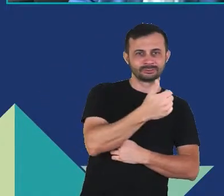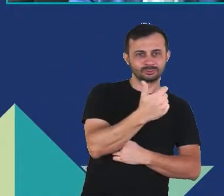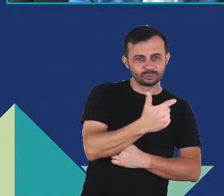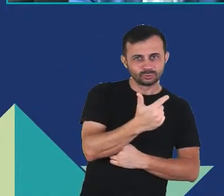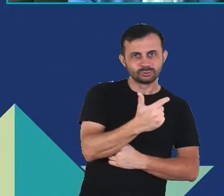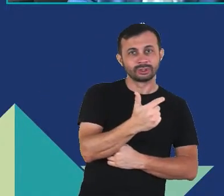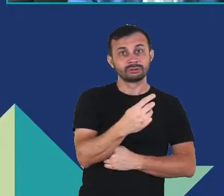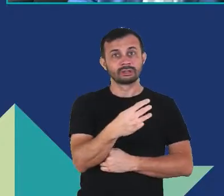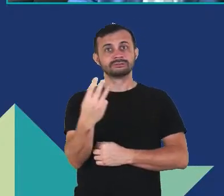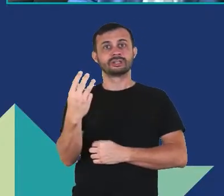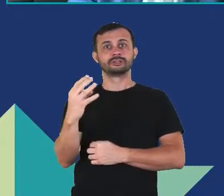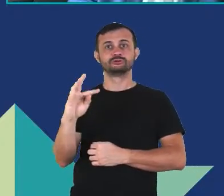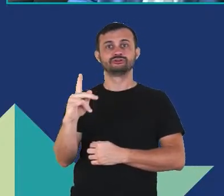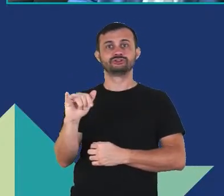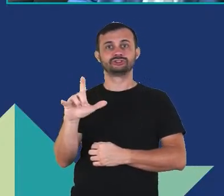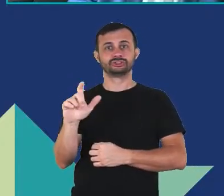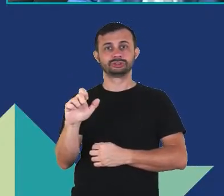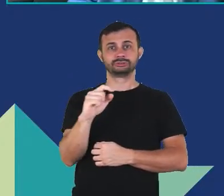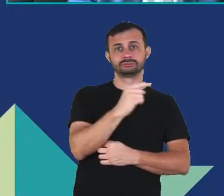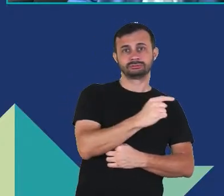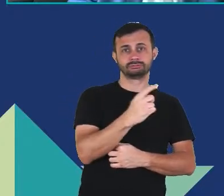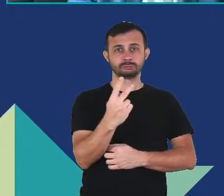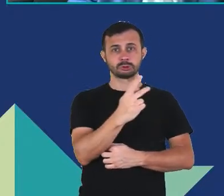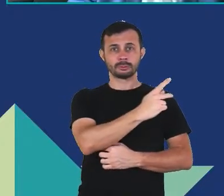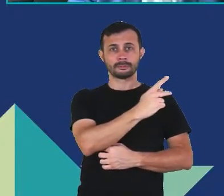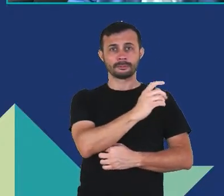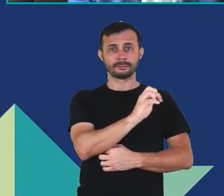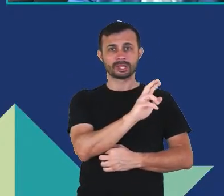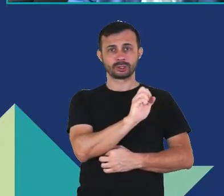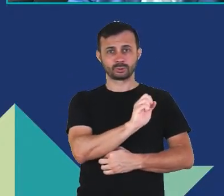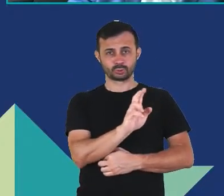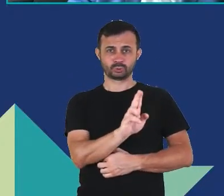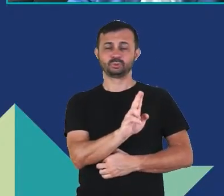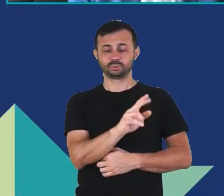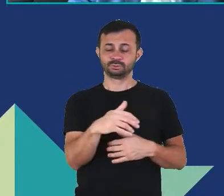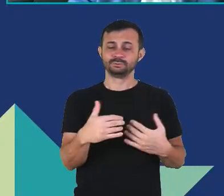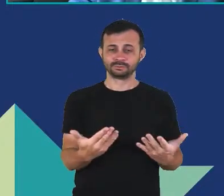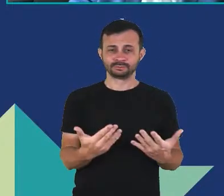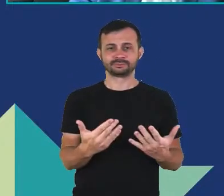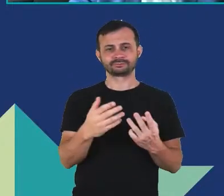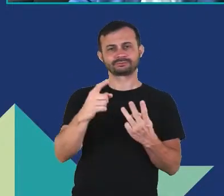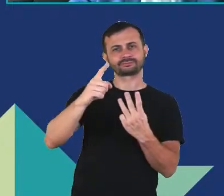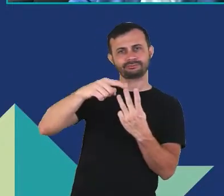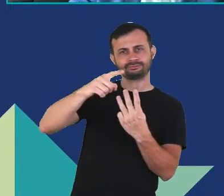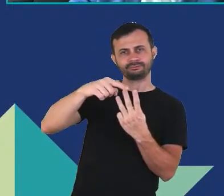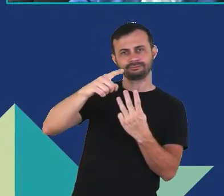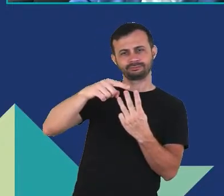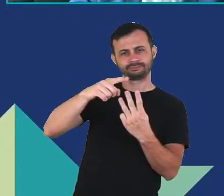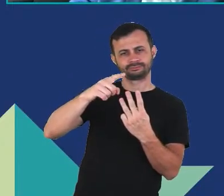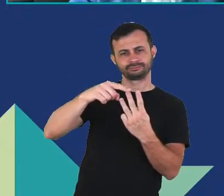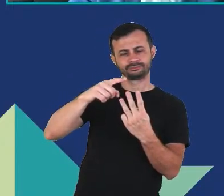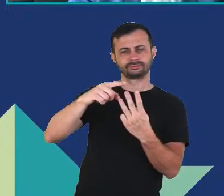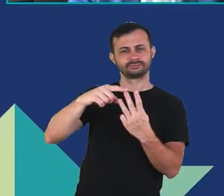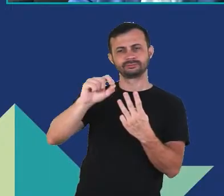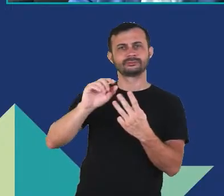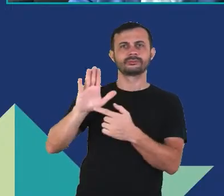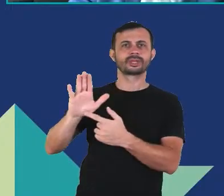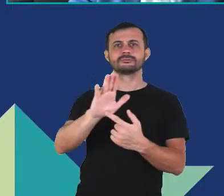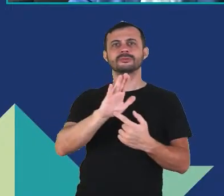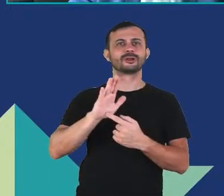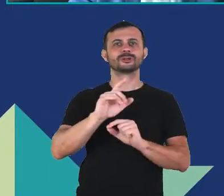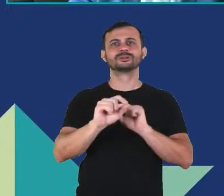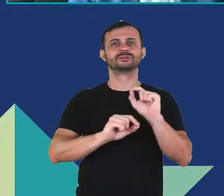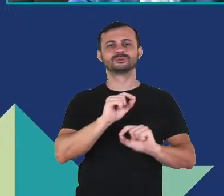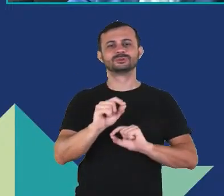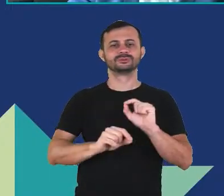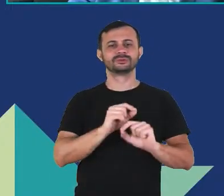And the middle and the right side photos show starter dams. So what you